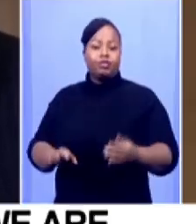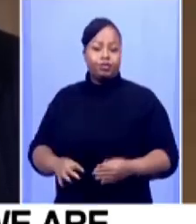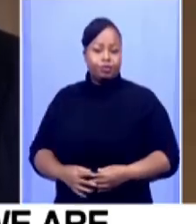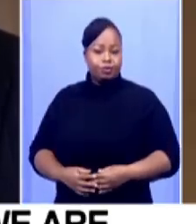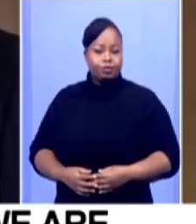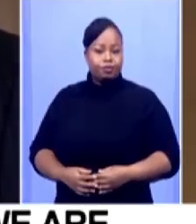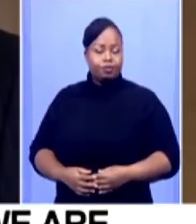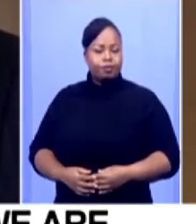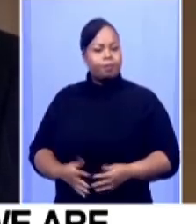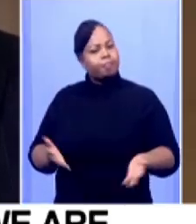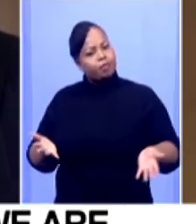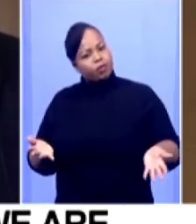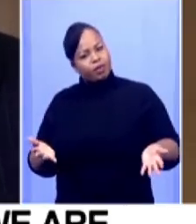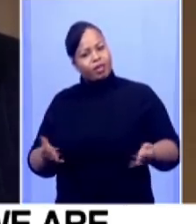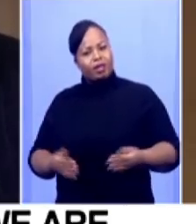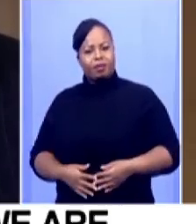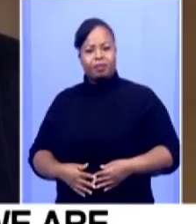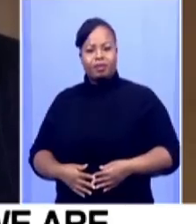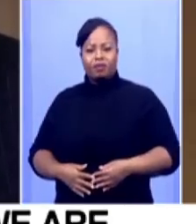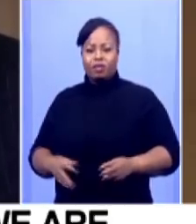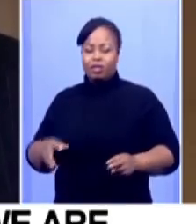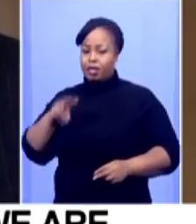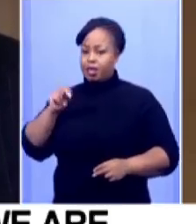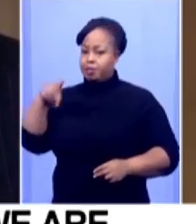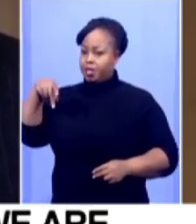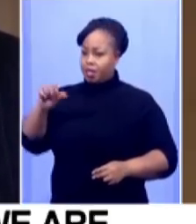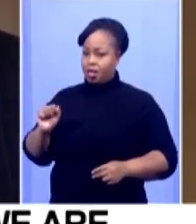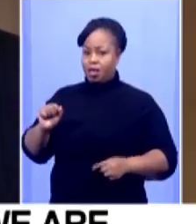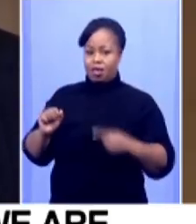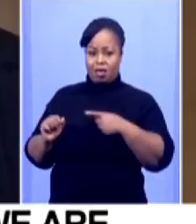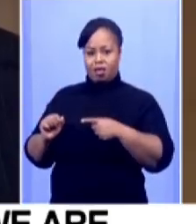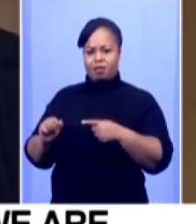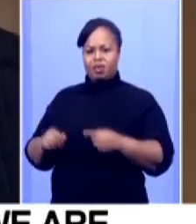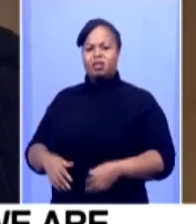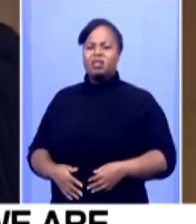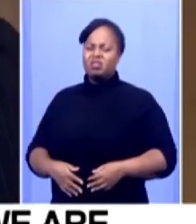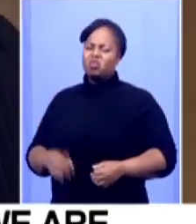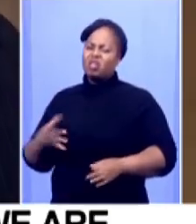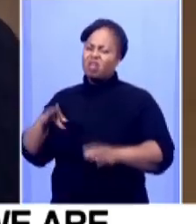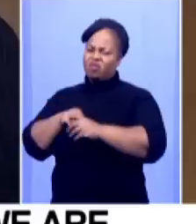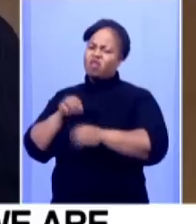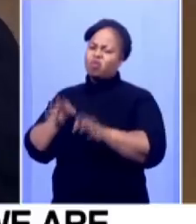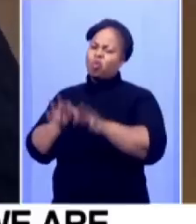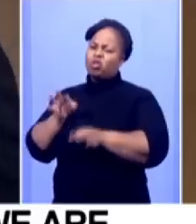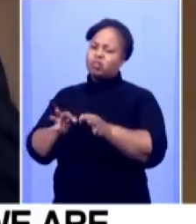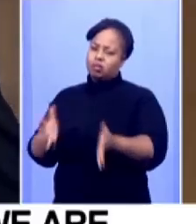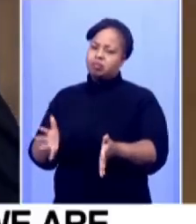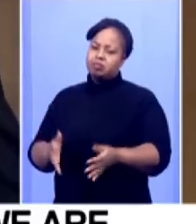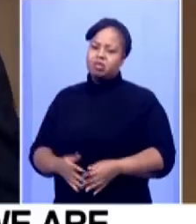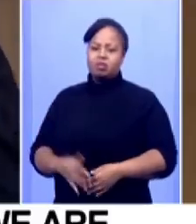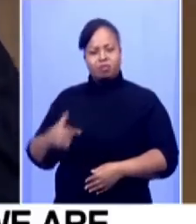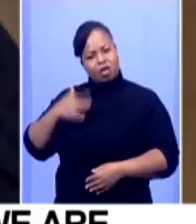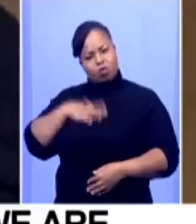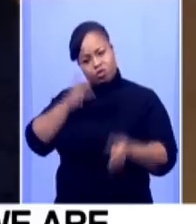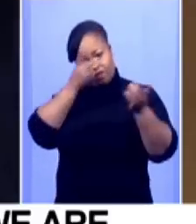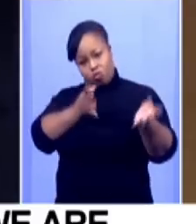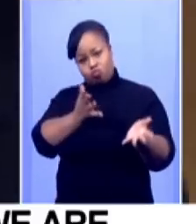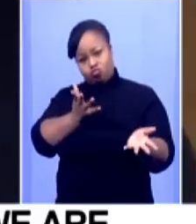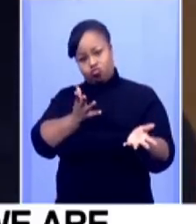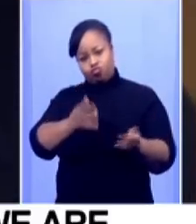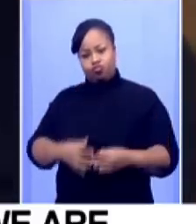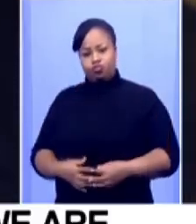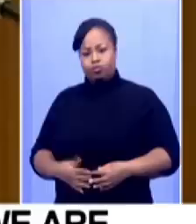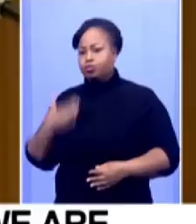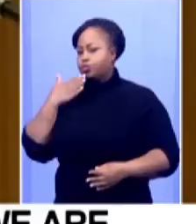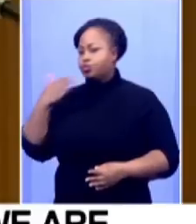the National Prosecuting Authority is playing politics here. That's the point I wanted to make.